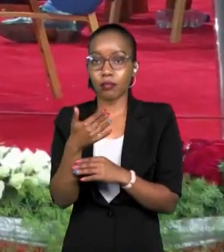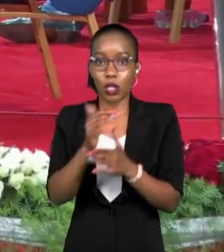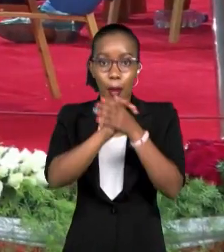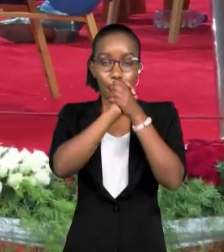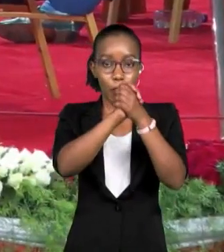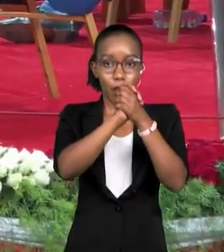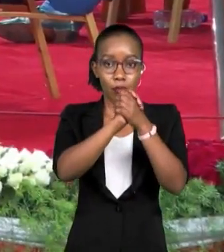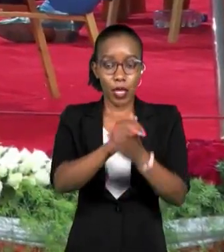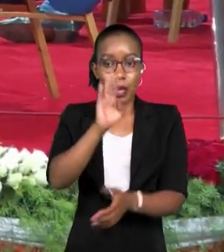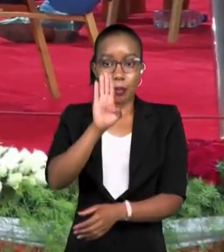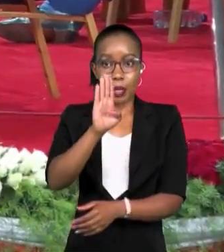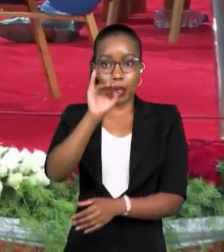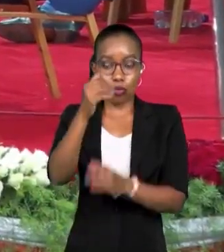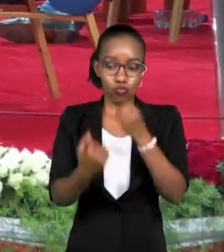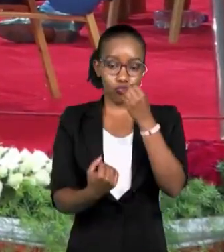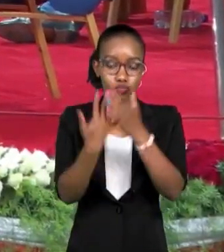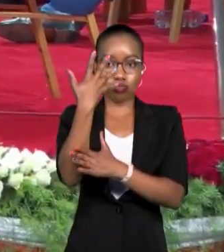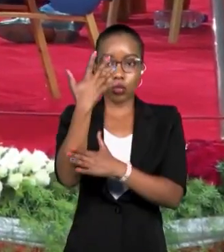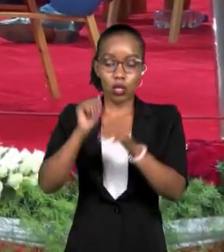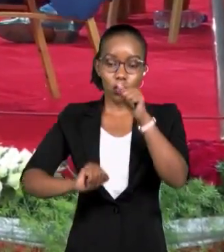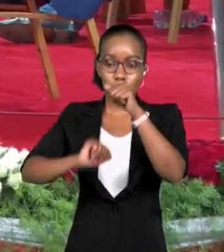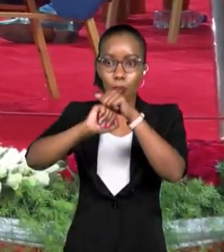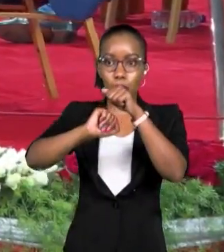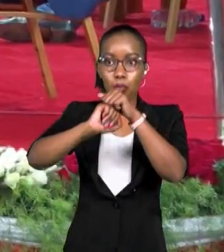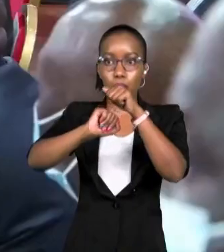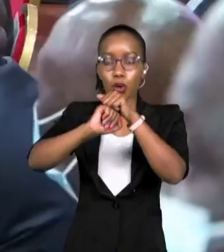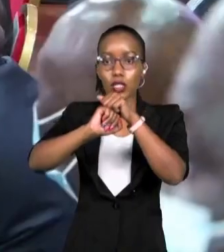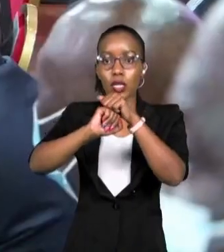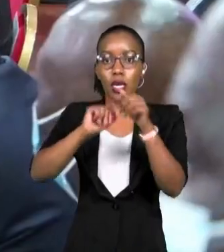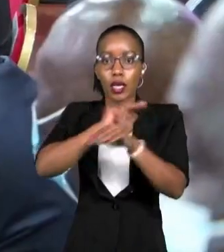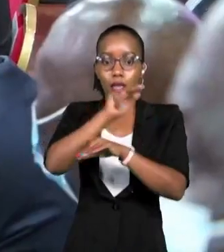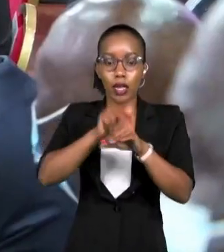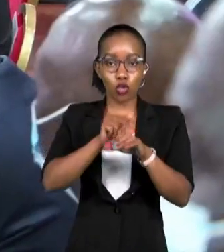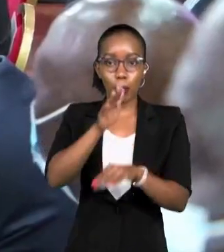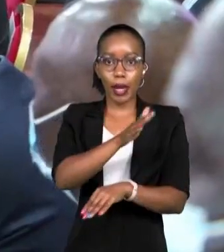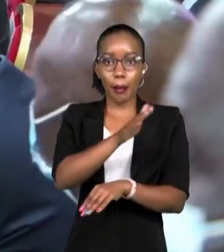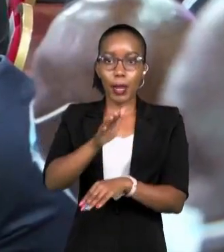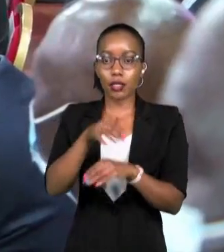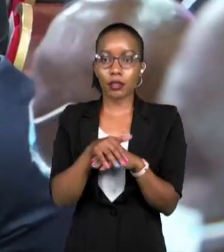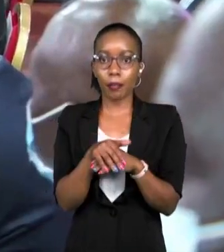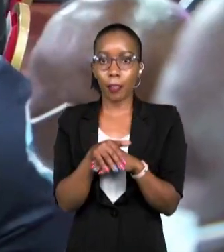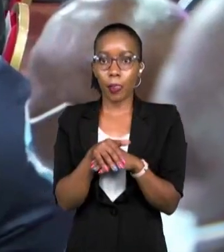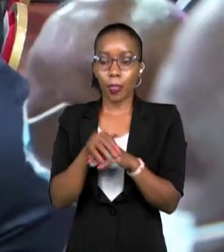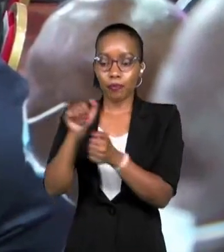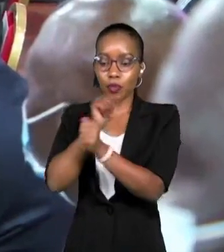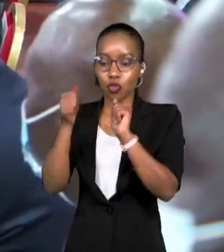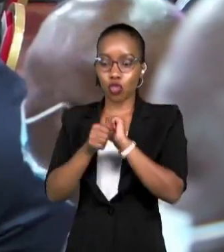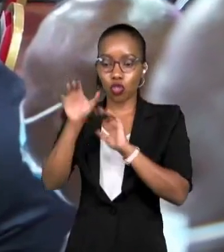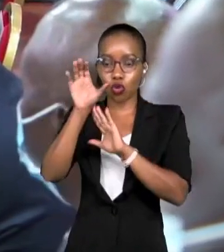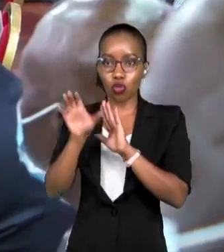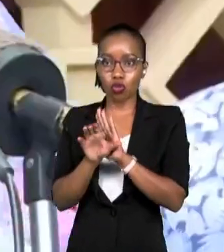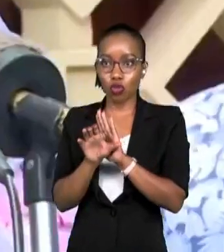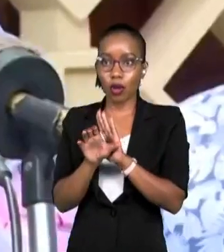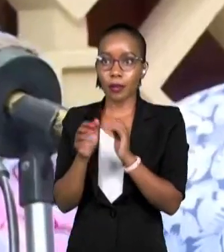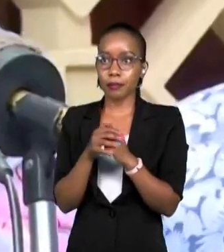handshake, BBI, successfully passed one of its stations in the National Assembly in its quest to amend the current